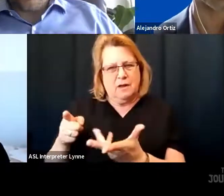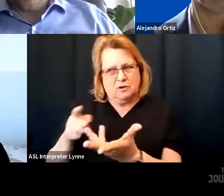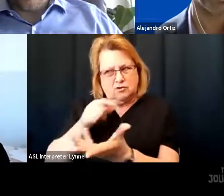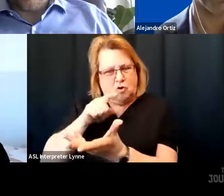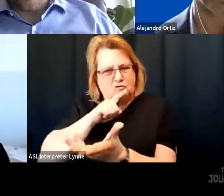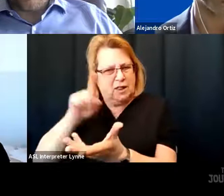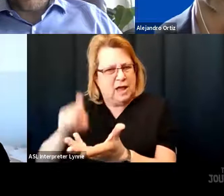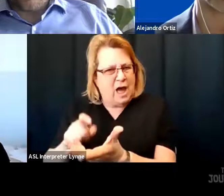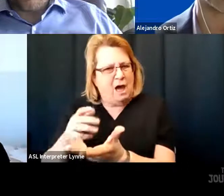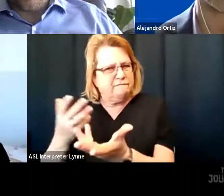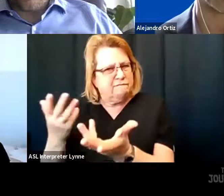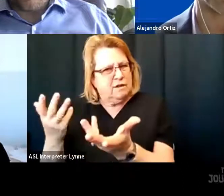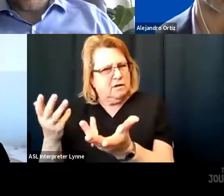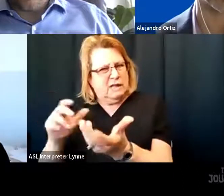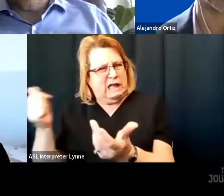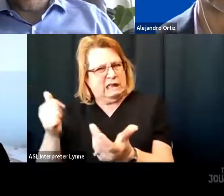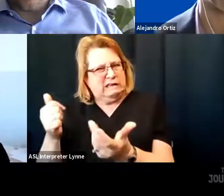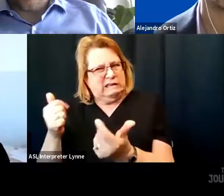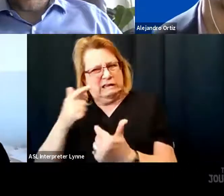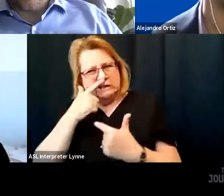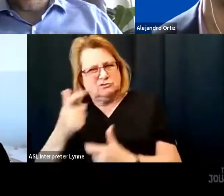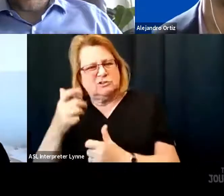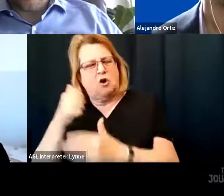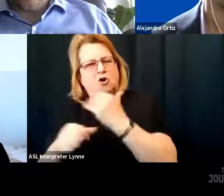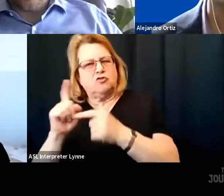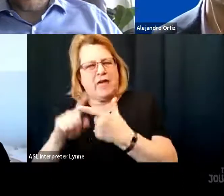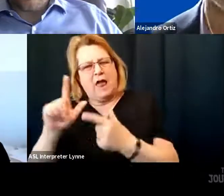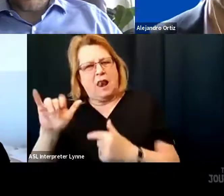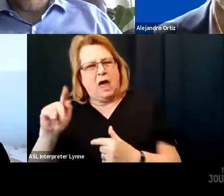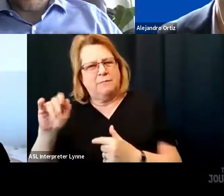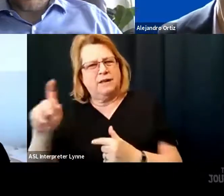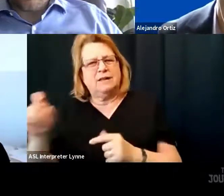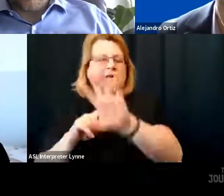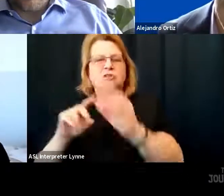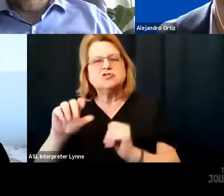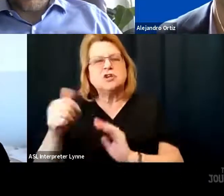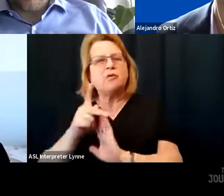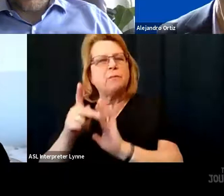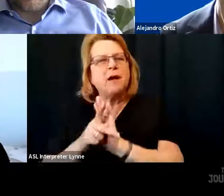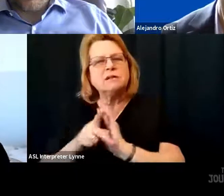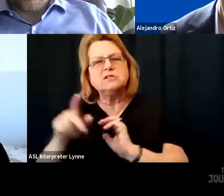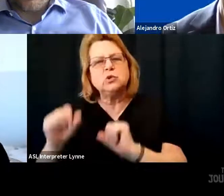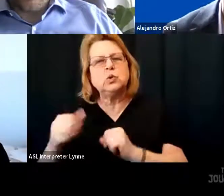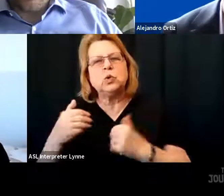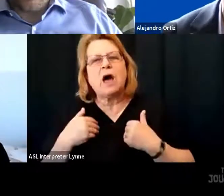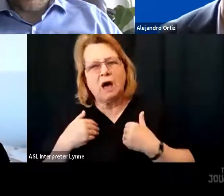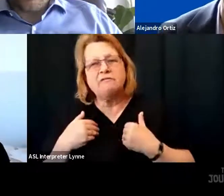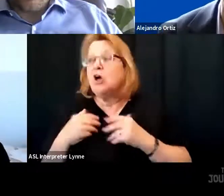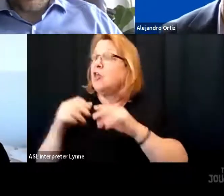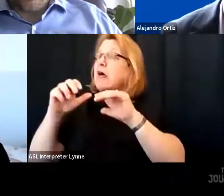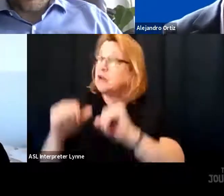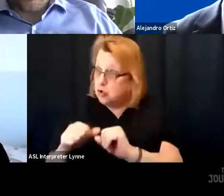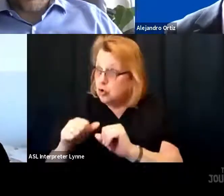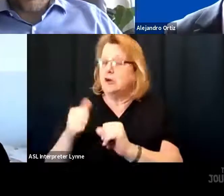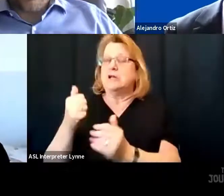the third step in this burden shifting test under disparate impact liability, here's another policy that you could have in place that could serve the